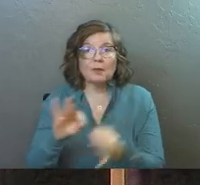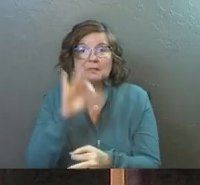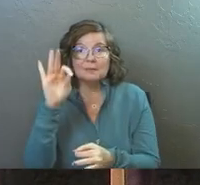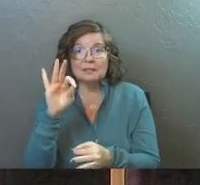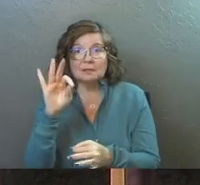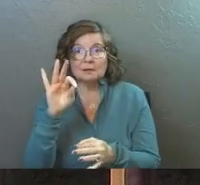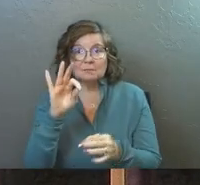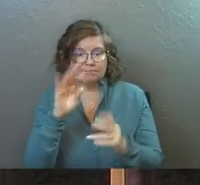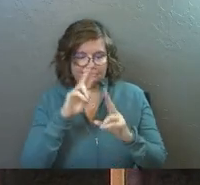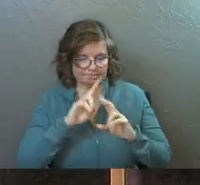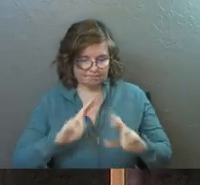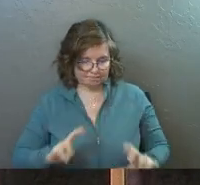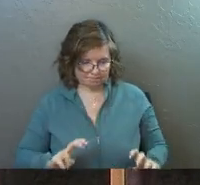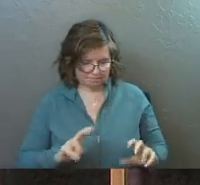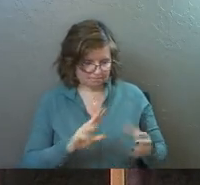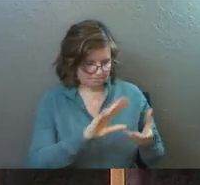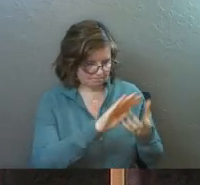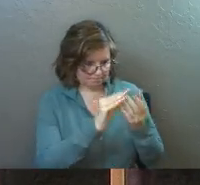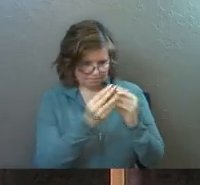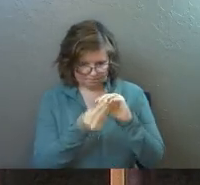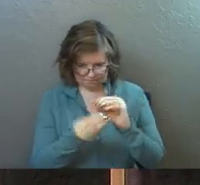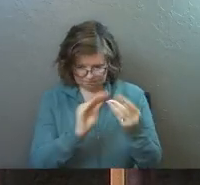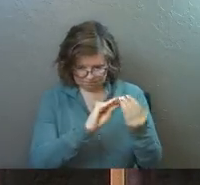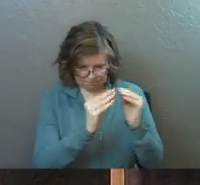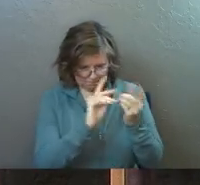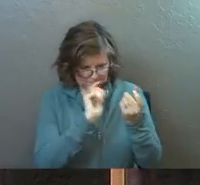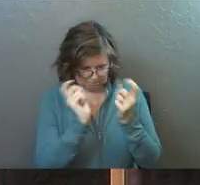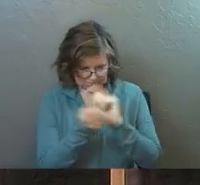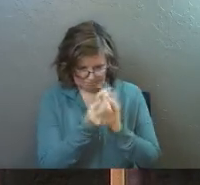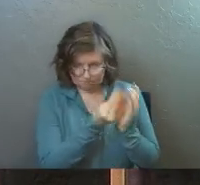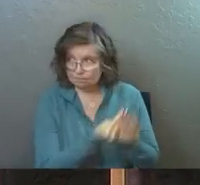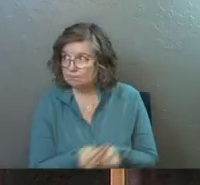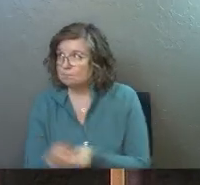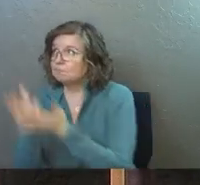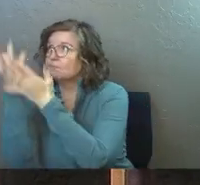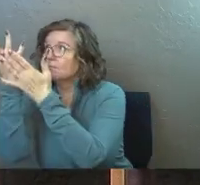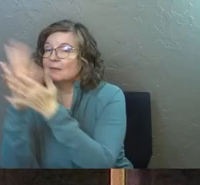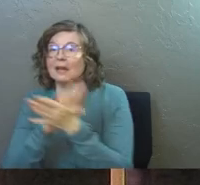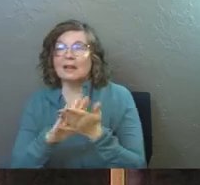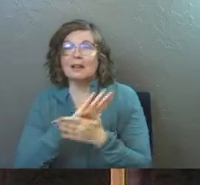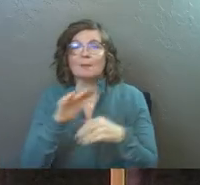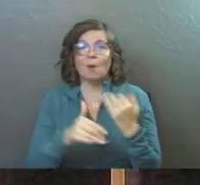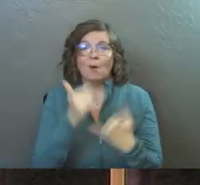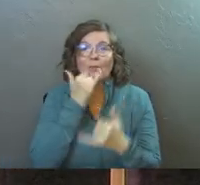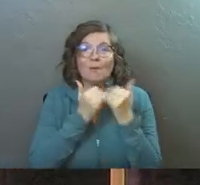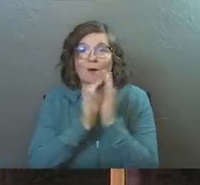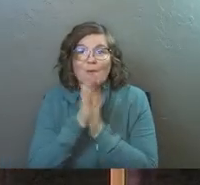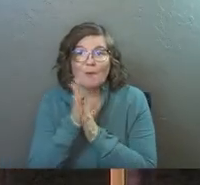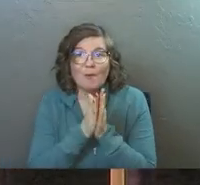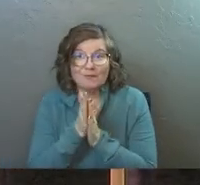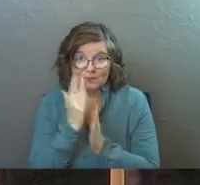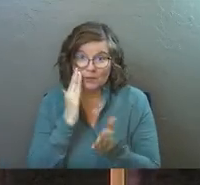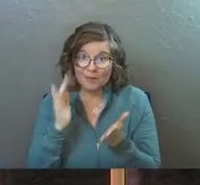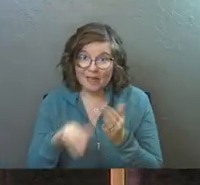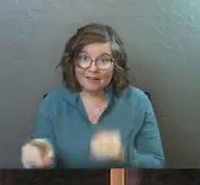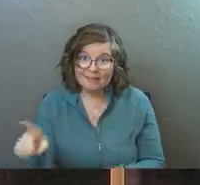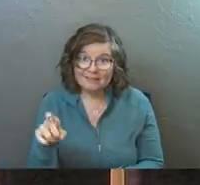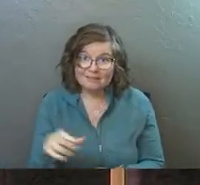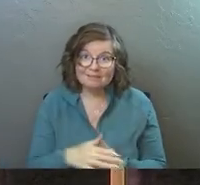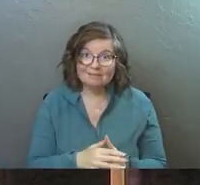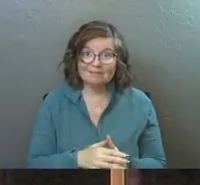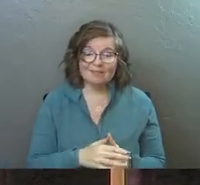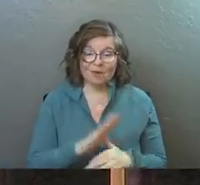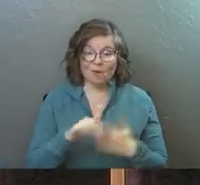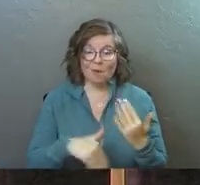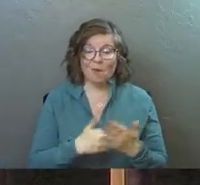Spirit takes it like a messenger and a translator, and he cleans up all your wrong motives. Did you know that? And